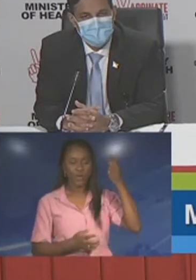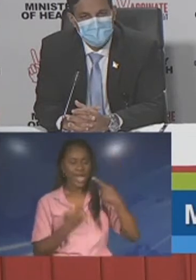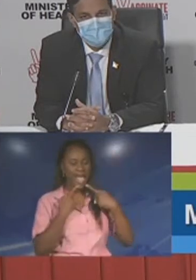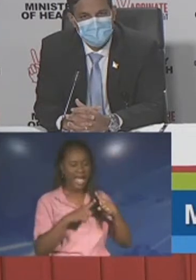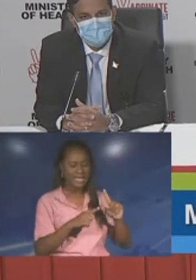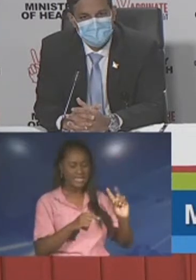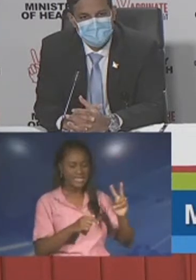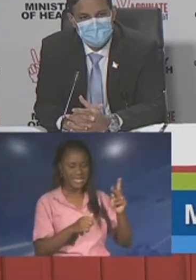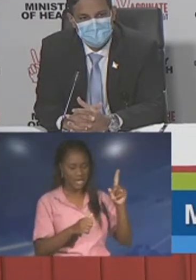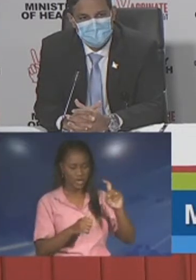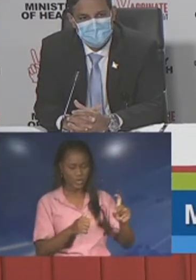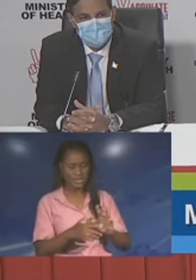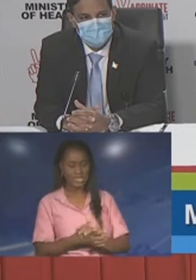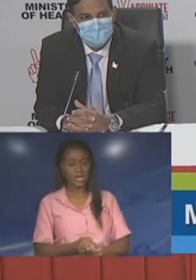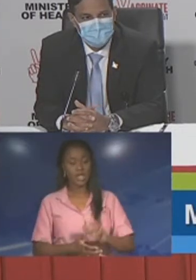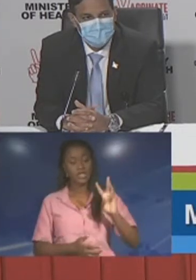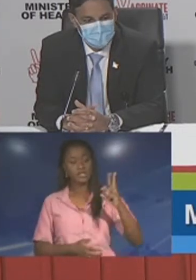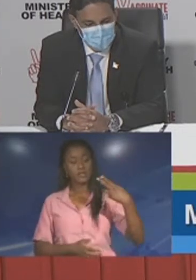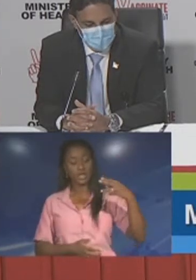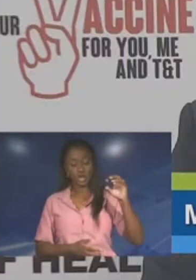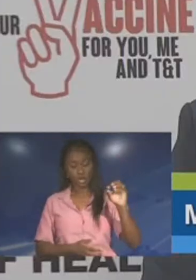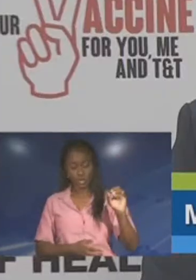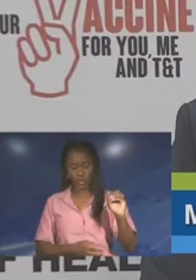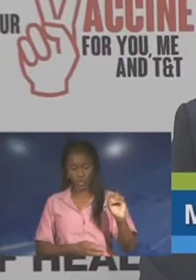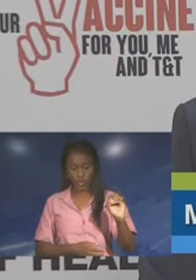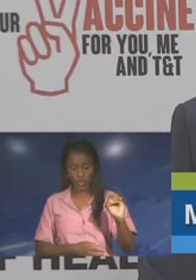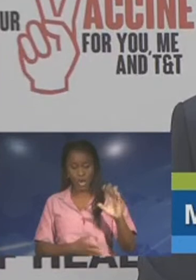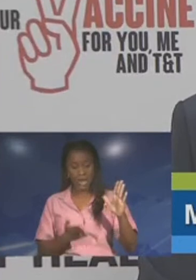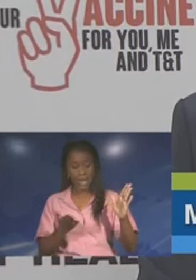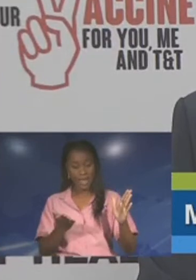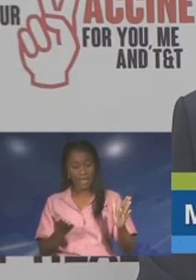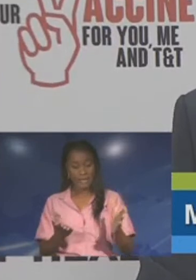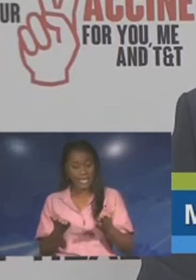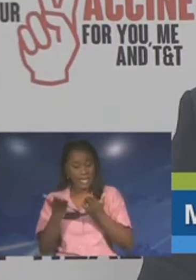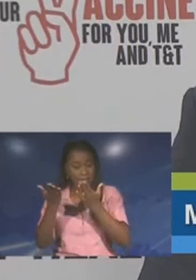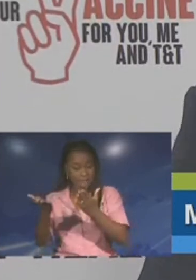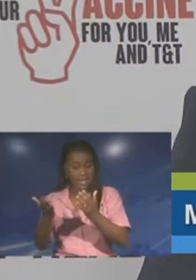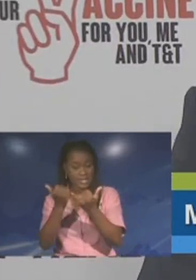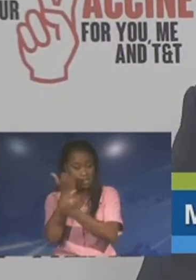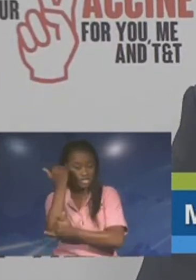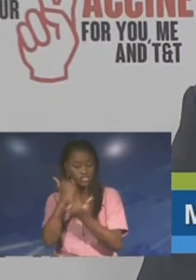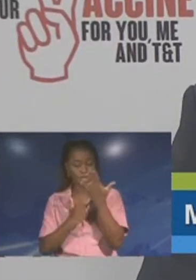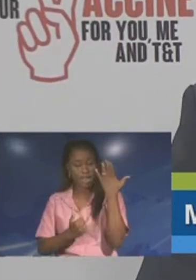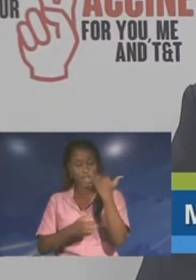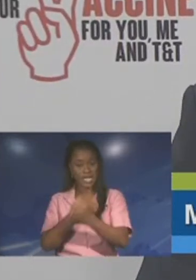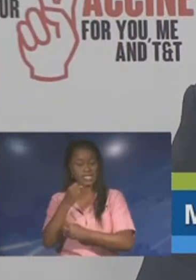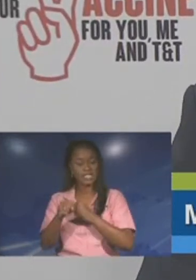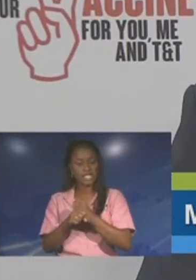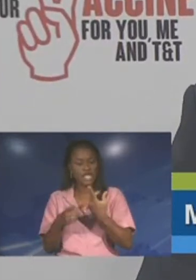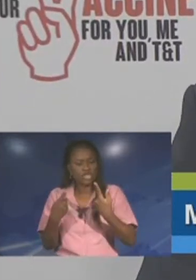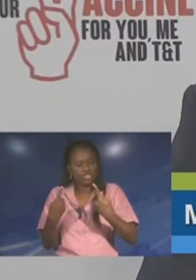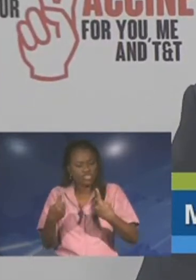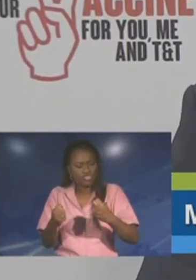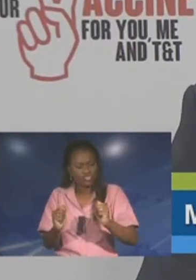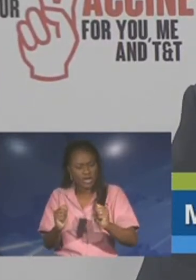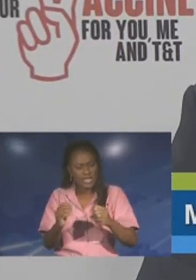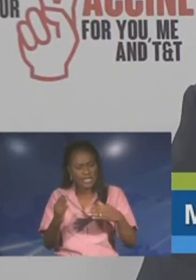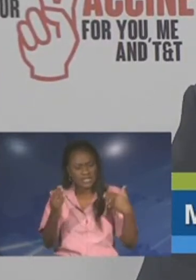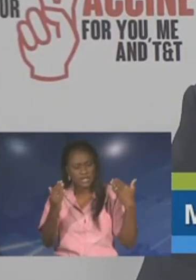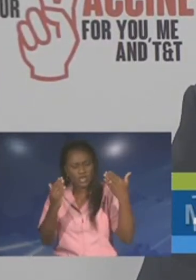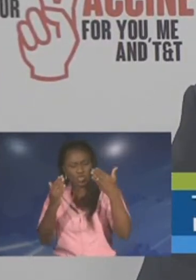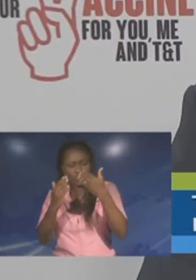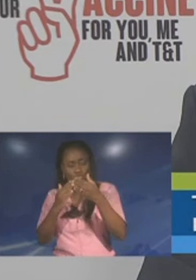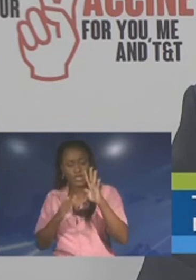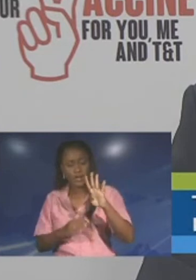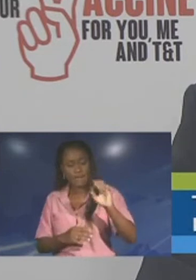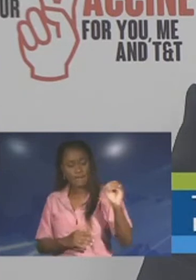question first. So WHO advised countries last year that they should achieve, I think, a 40%